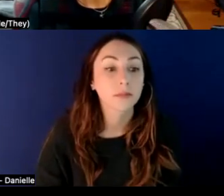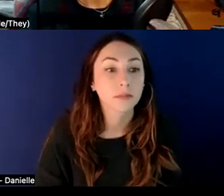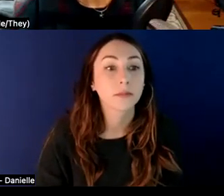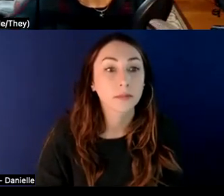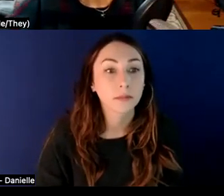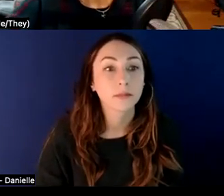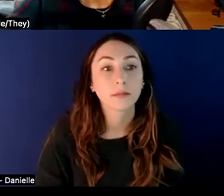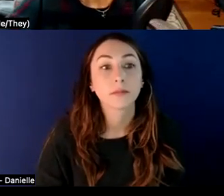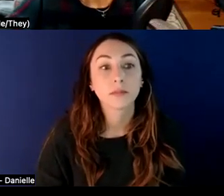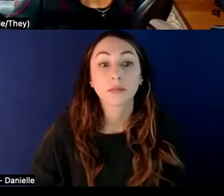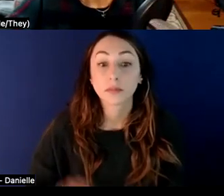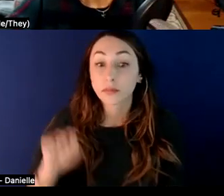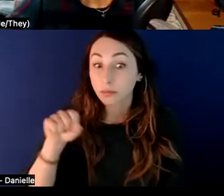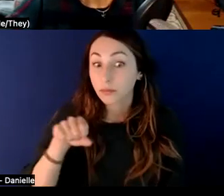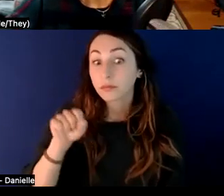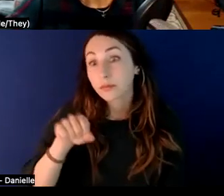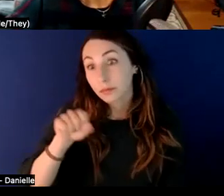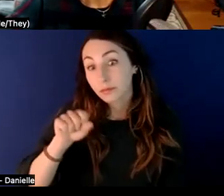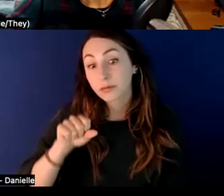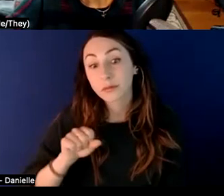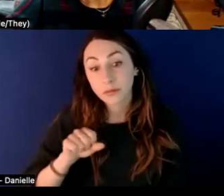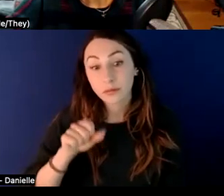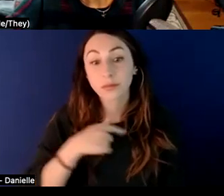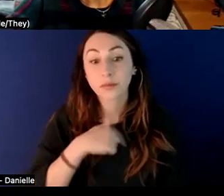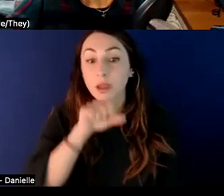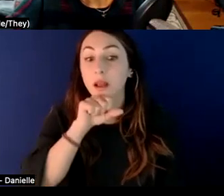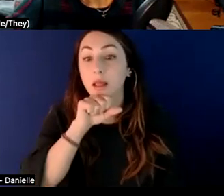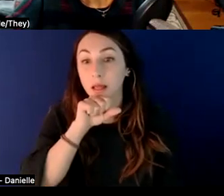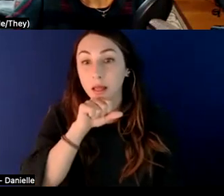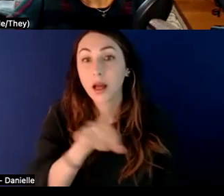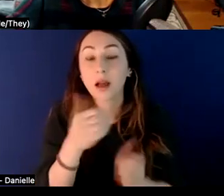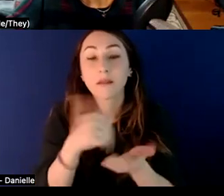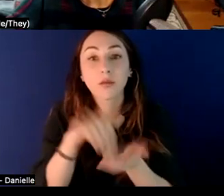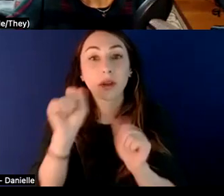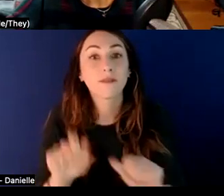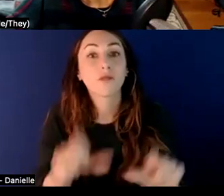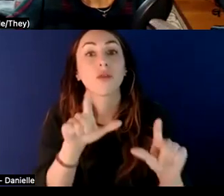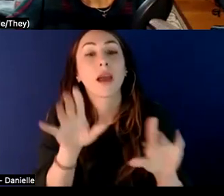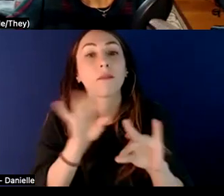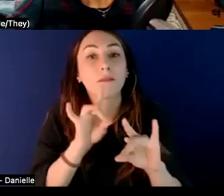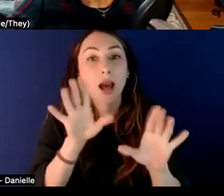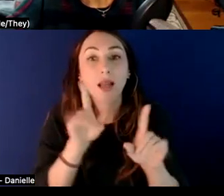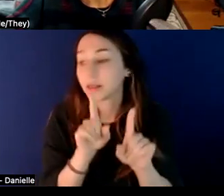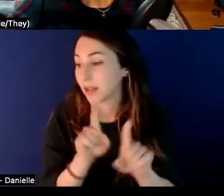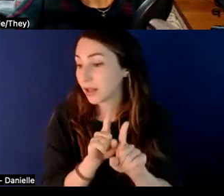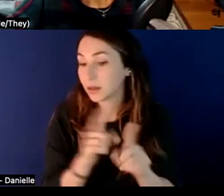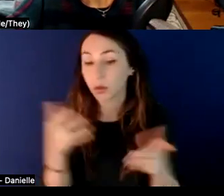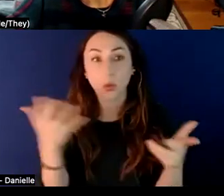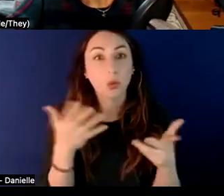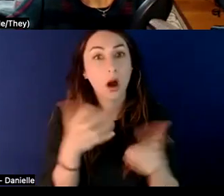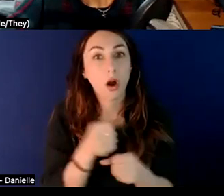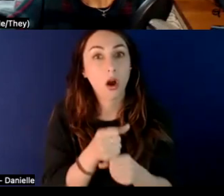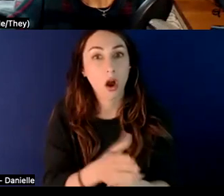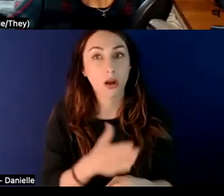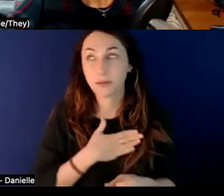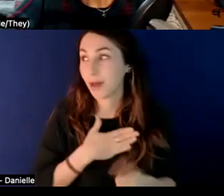It really is. And I love just reframing violence as thinking of what brings my body